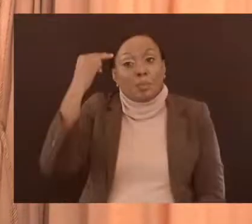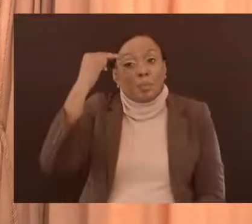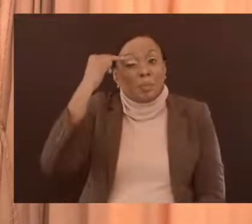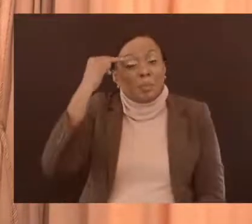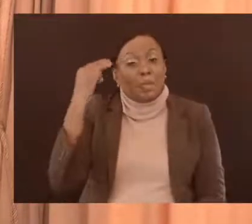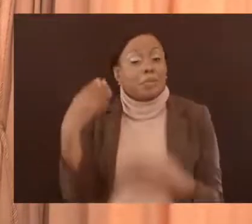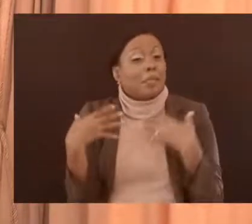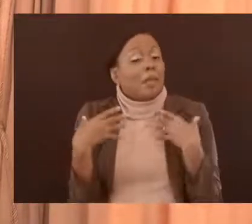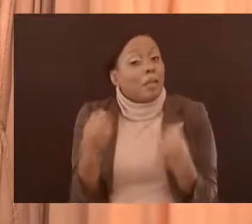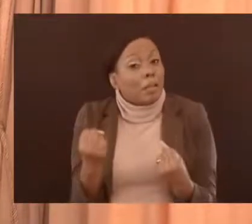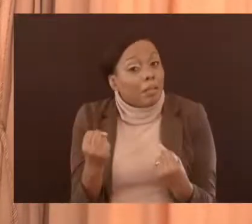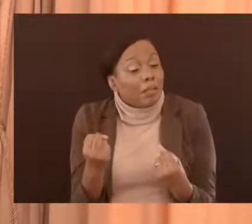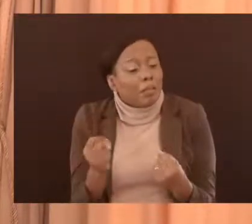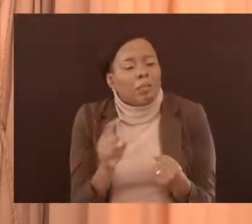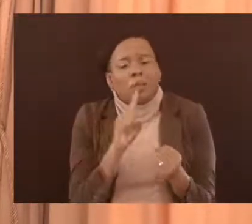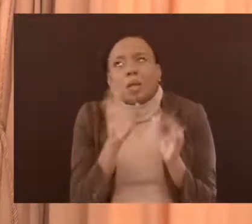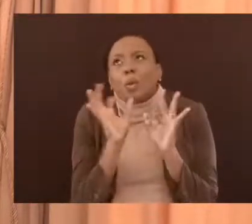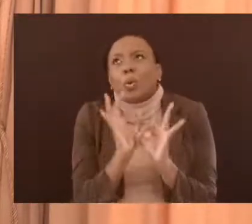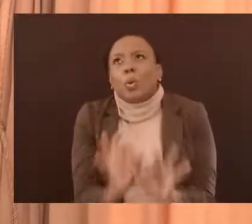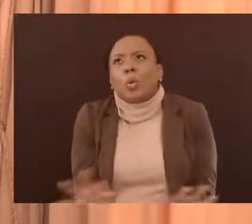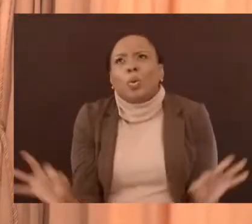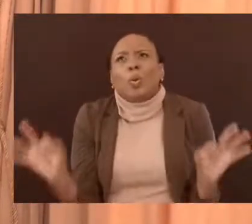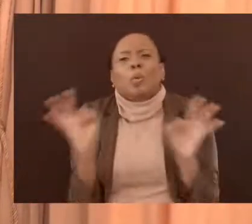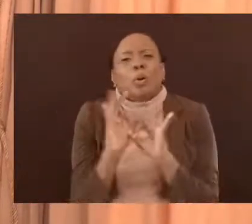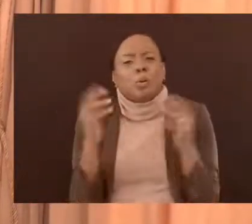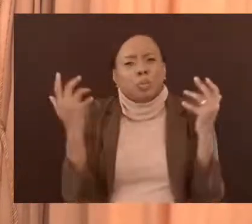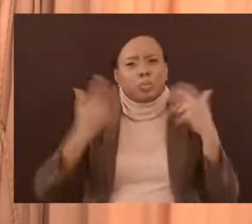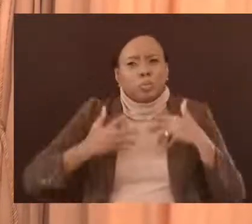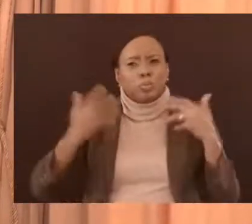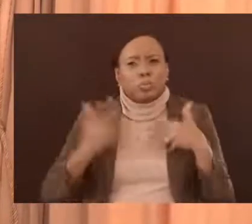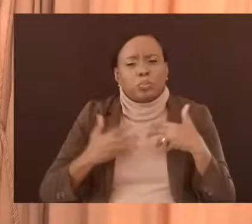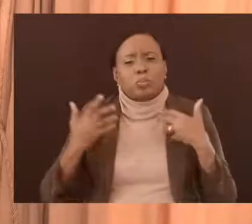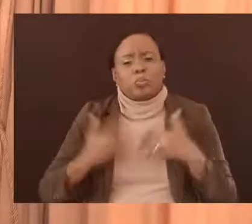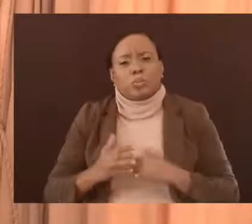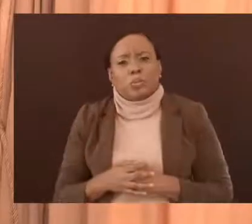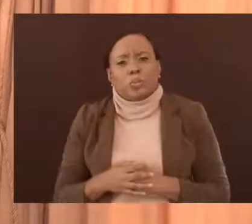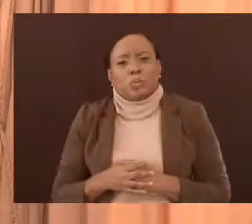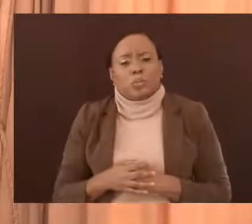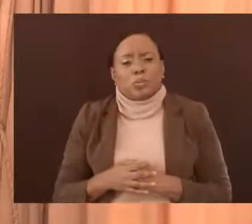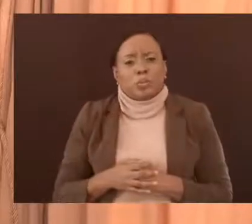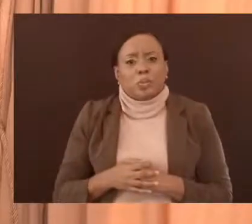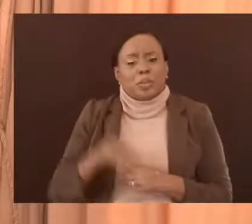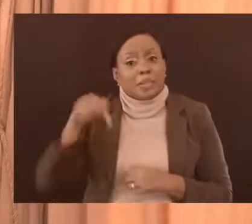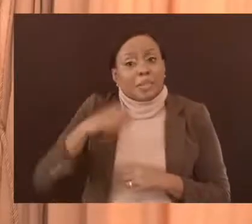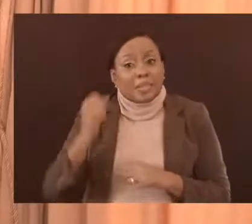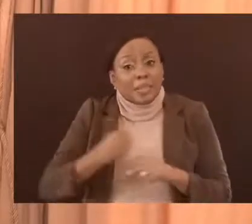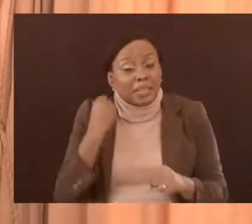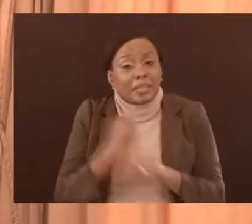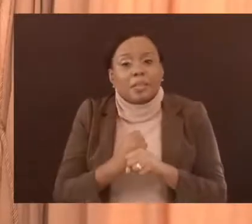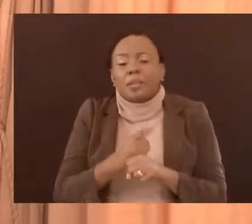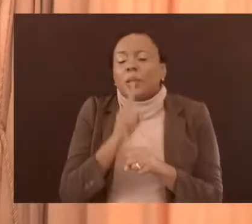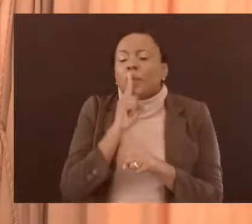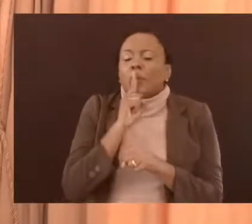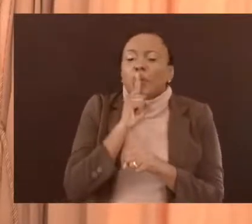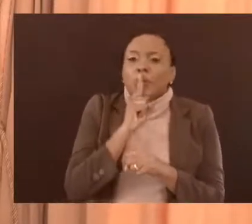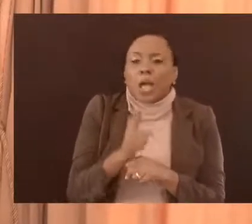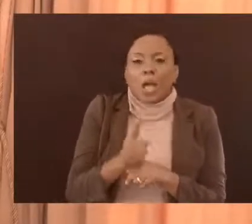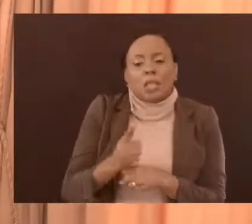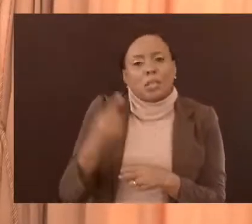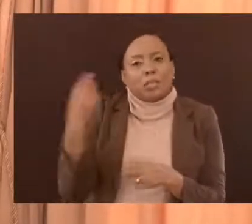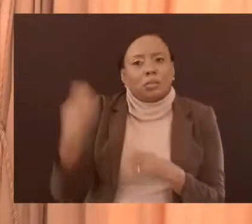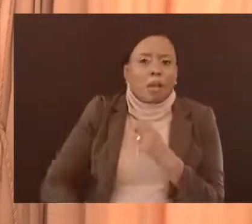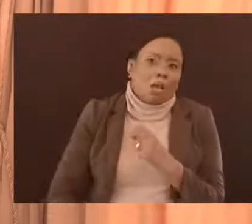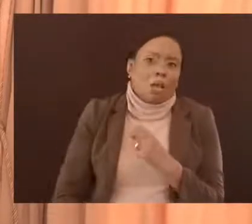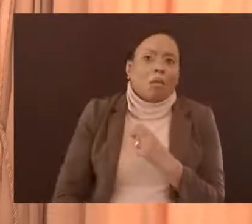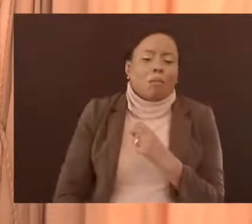our children is extremely important. And this past year and some has been extremely